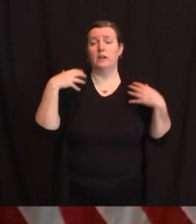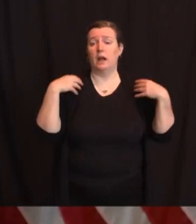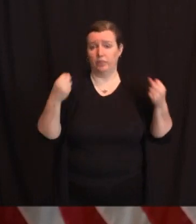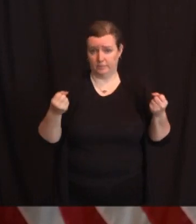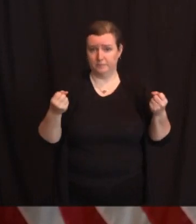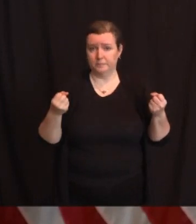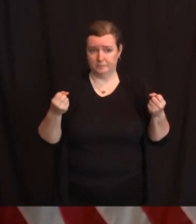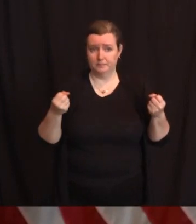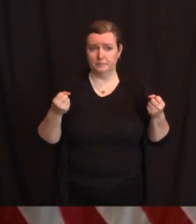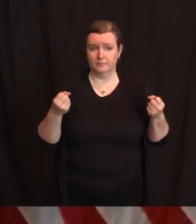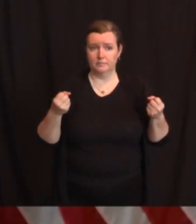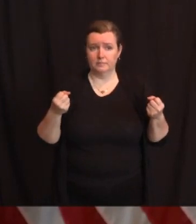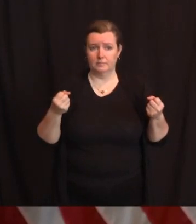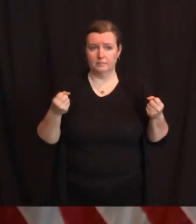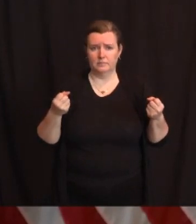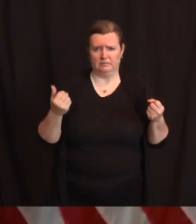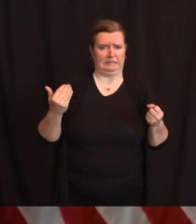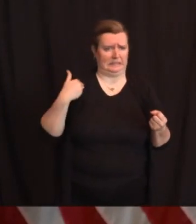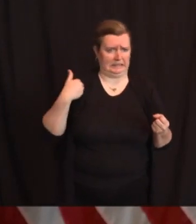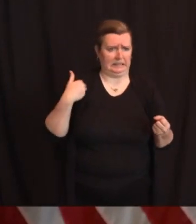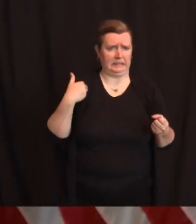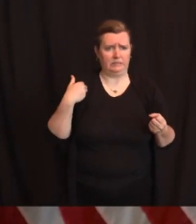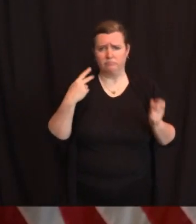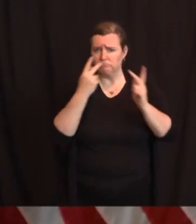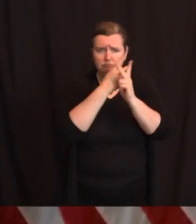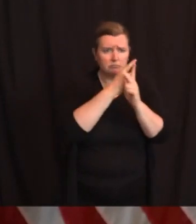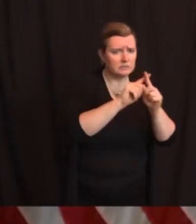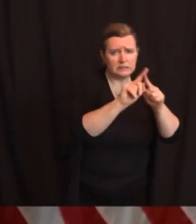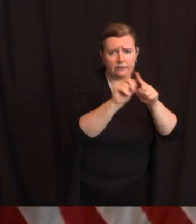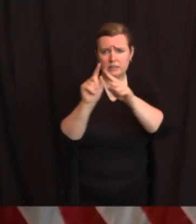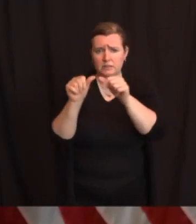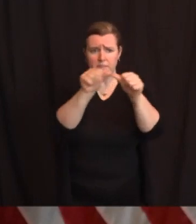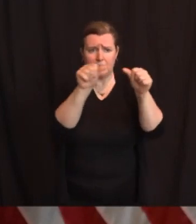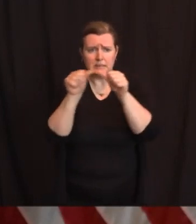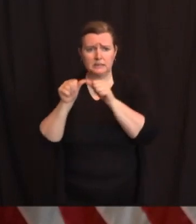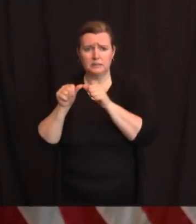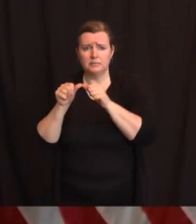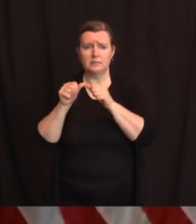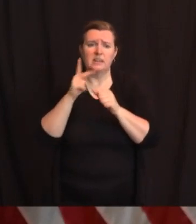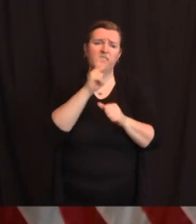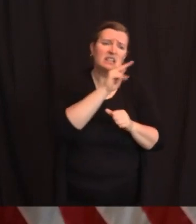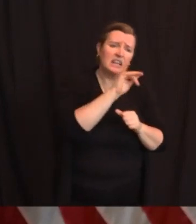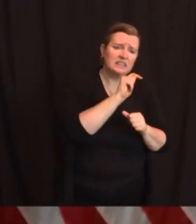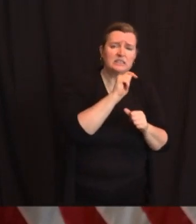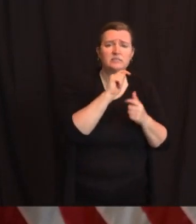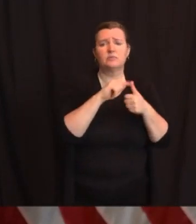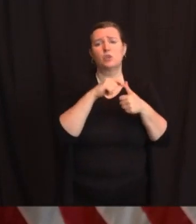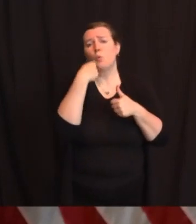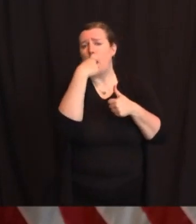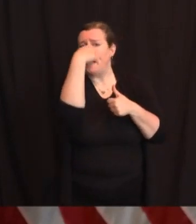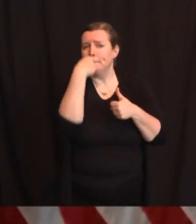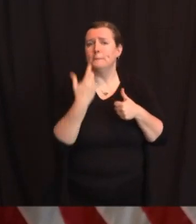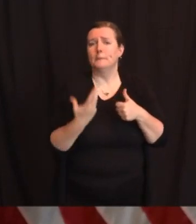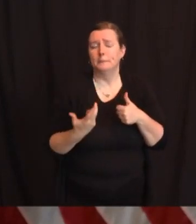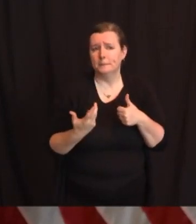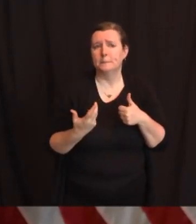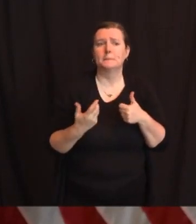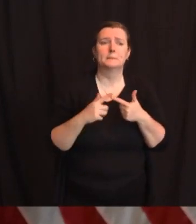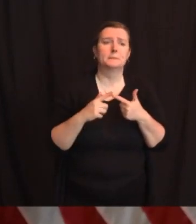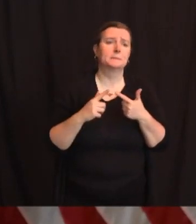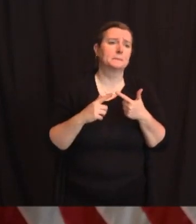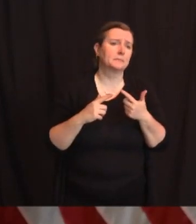swabs. So as the governor mentioned about a week and a half ago, we're expecting about 750,000 swabs from the